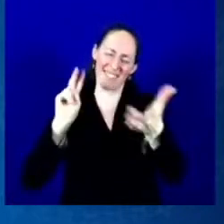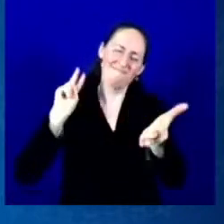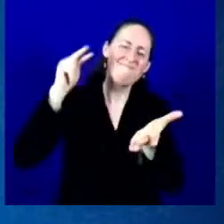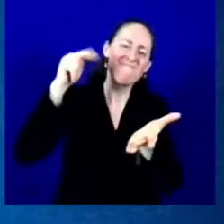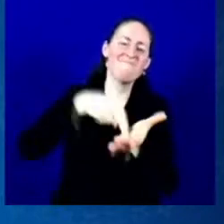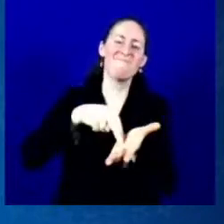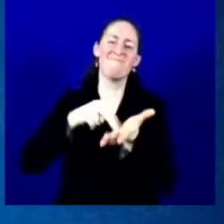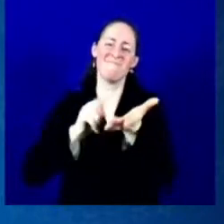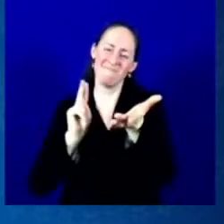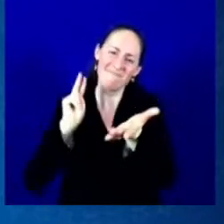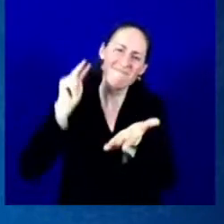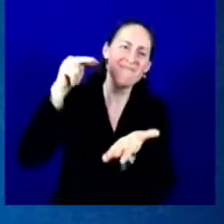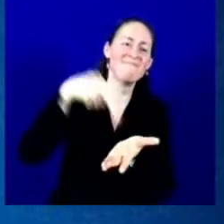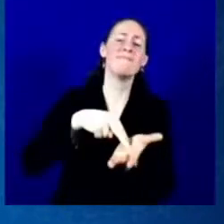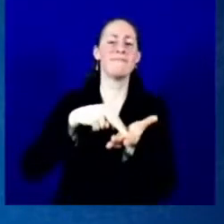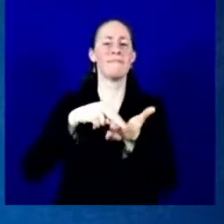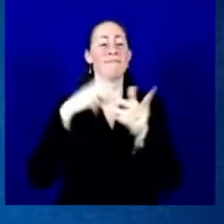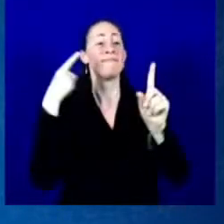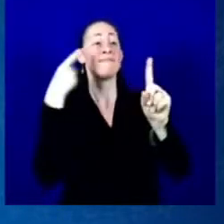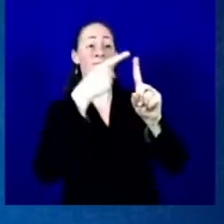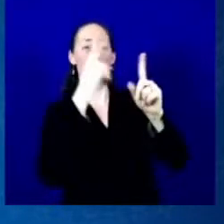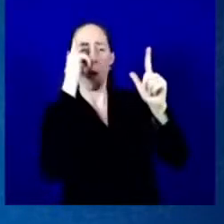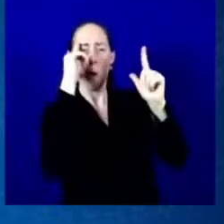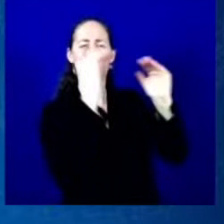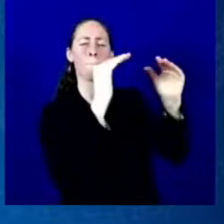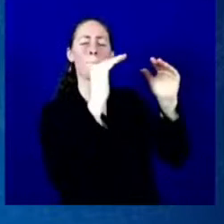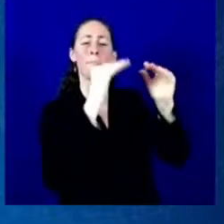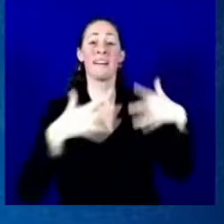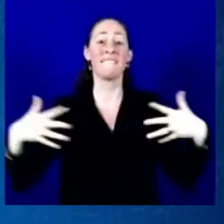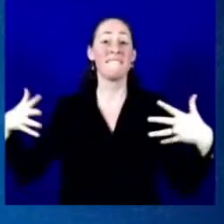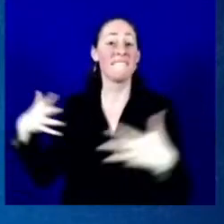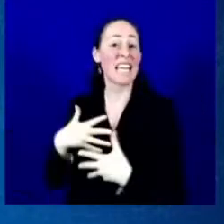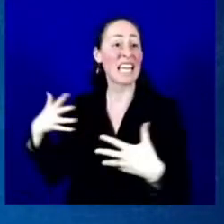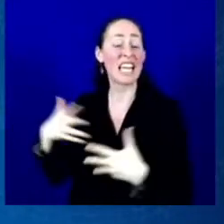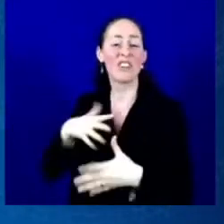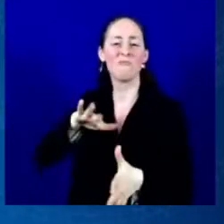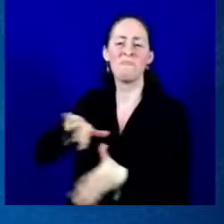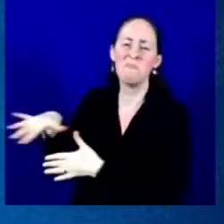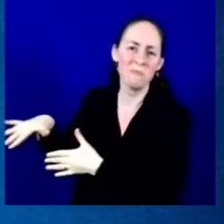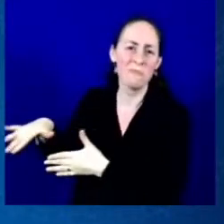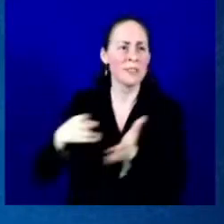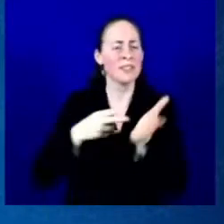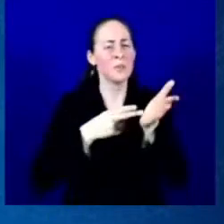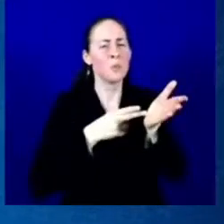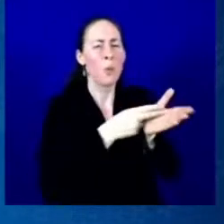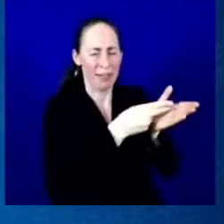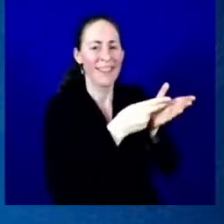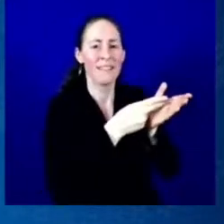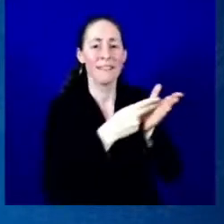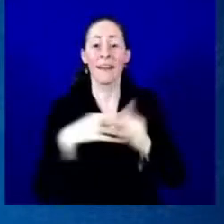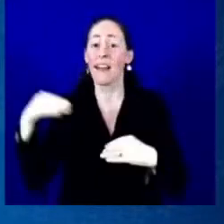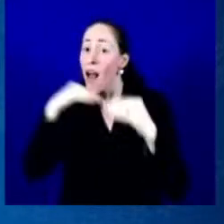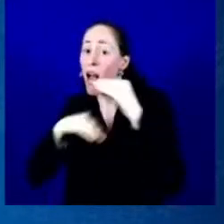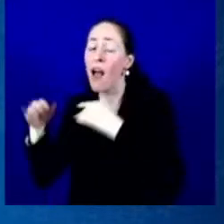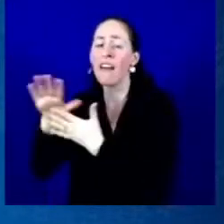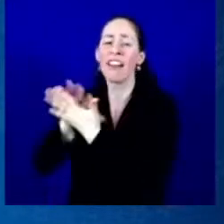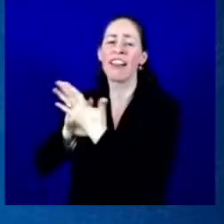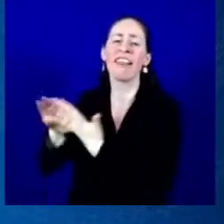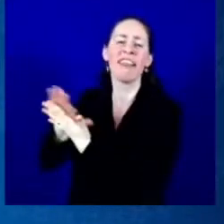fear, truth over lies, and light over darkness. After 100 days of rescue and